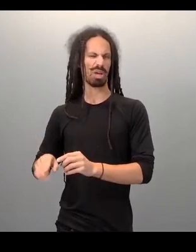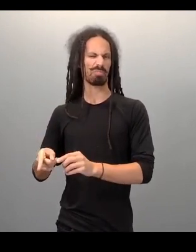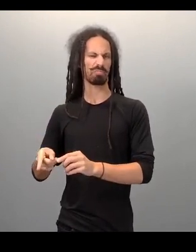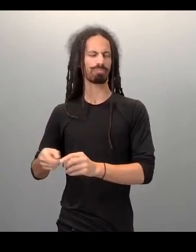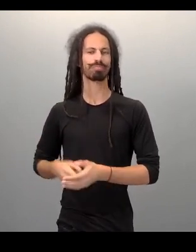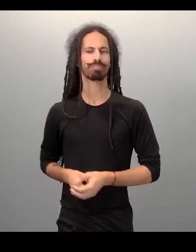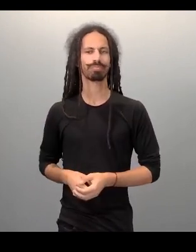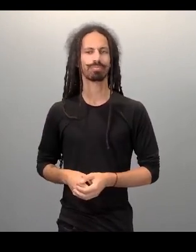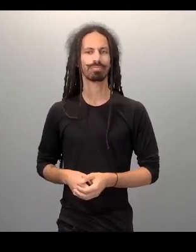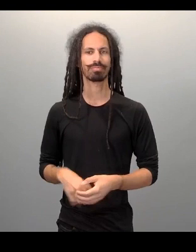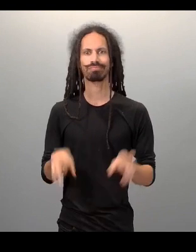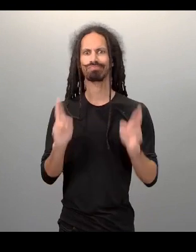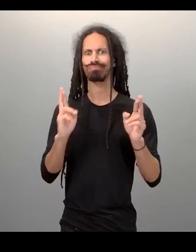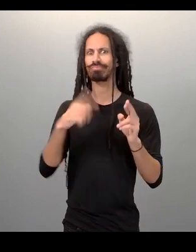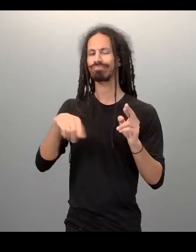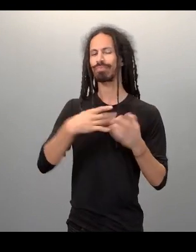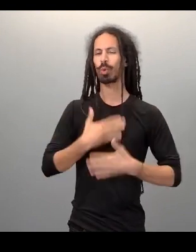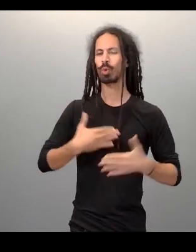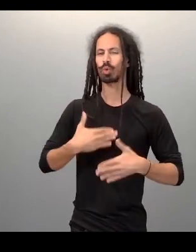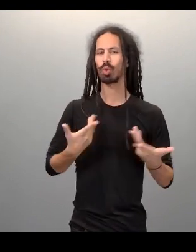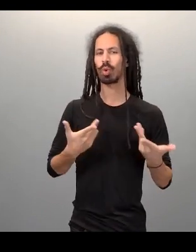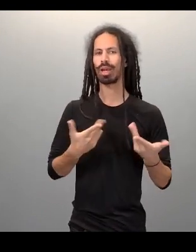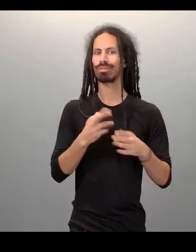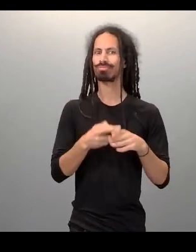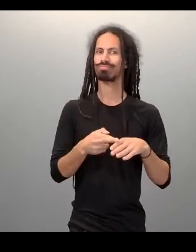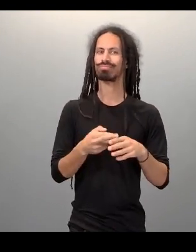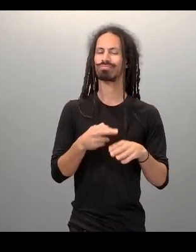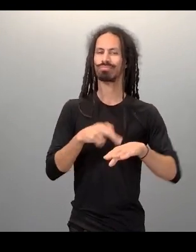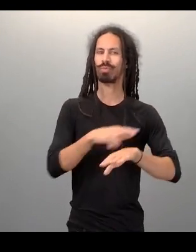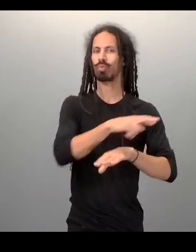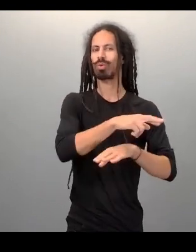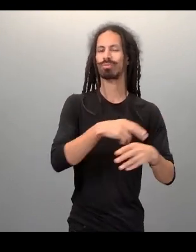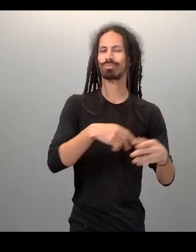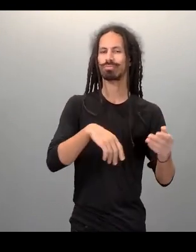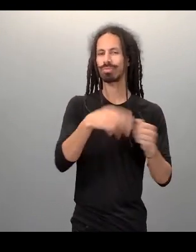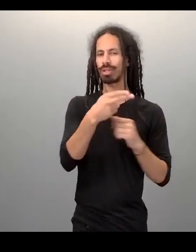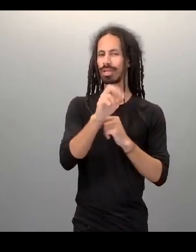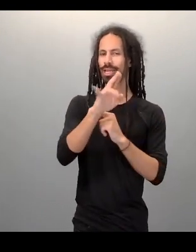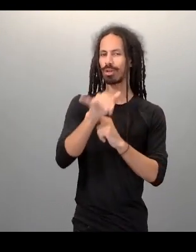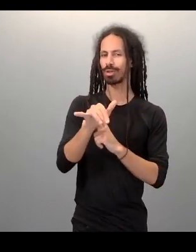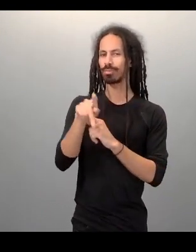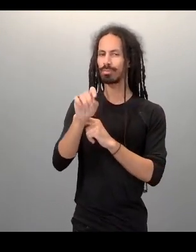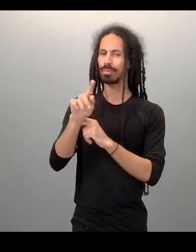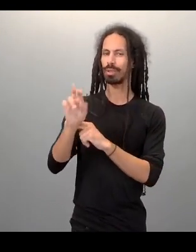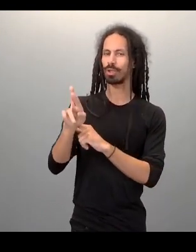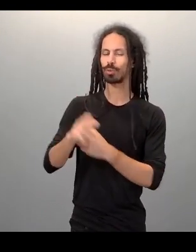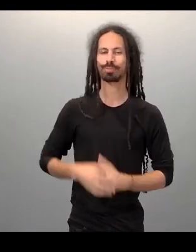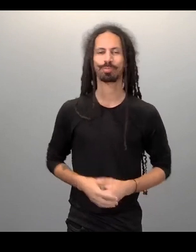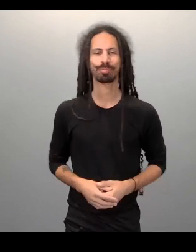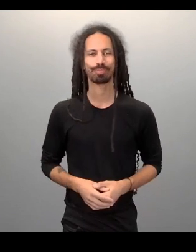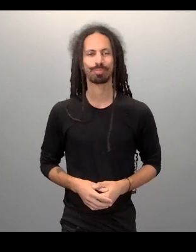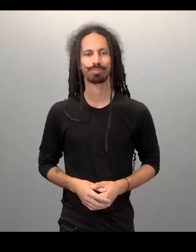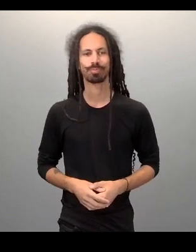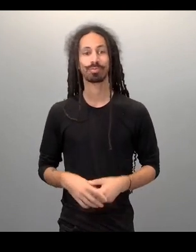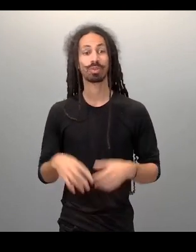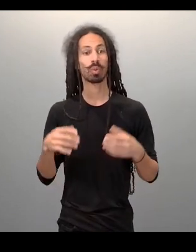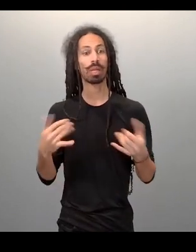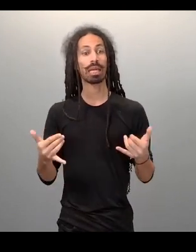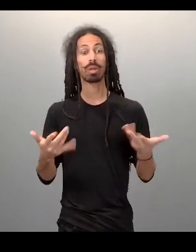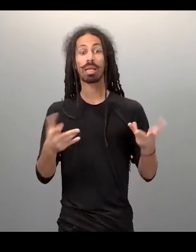enjoyed that Harry Potter reference. So let's look at where is the subject